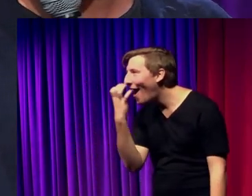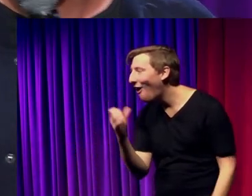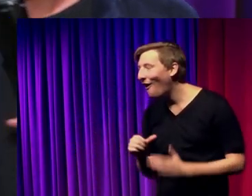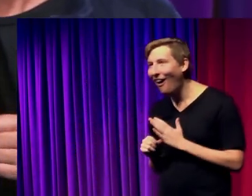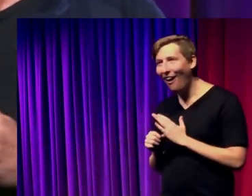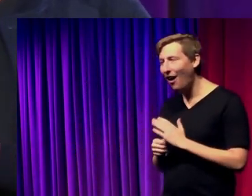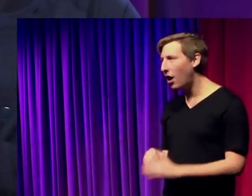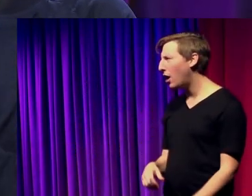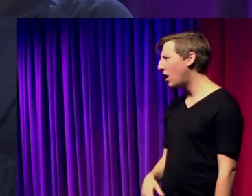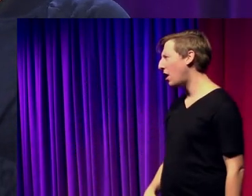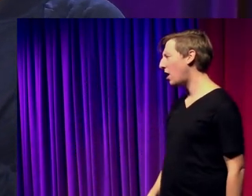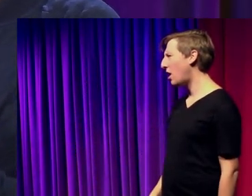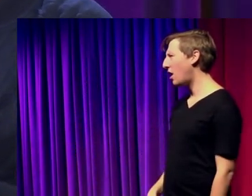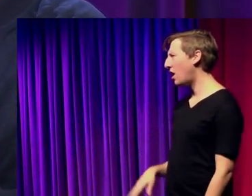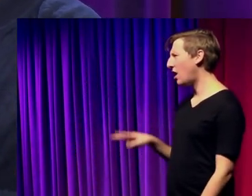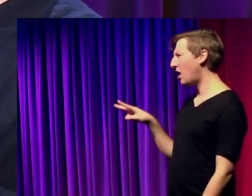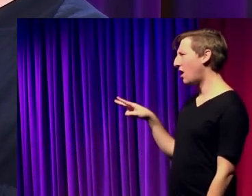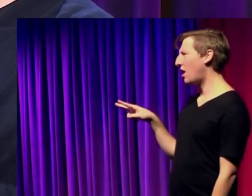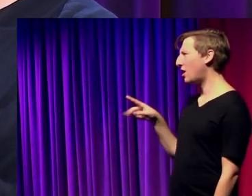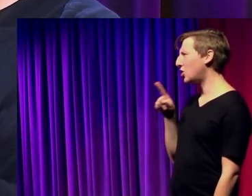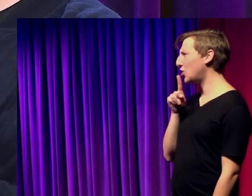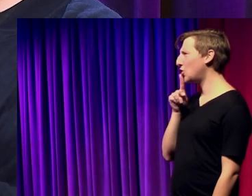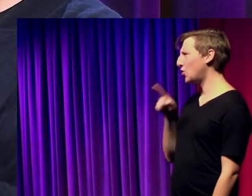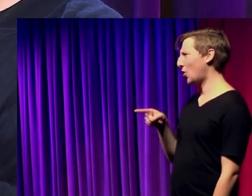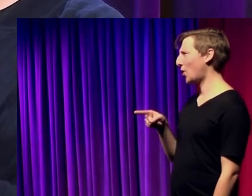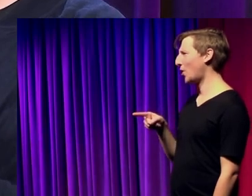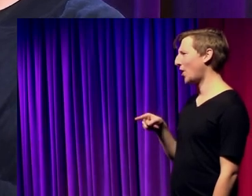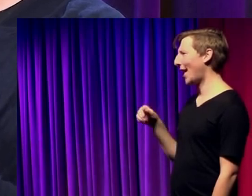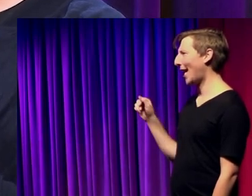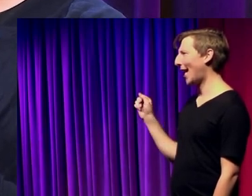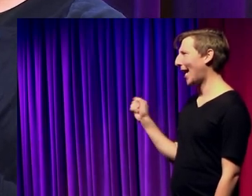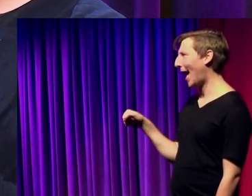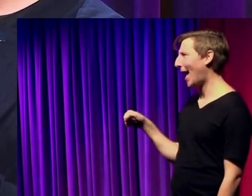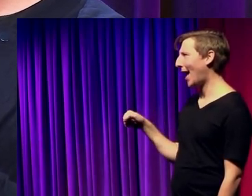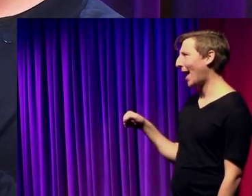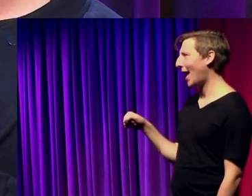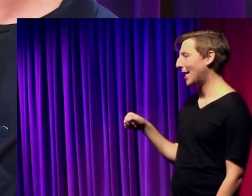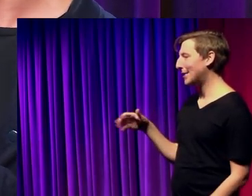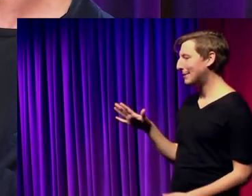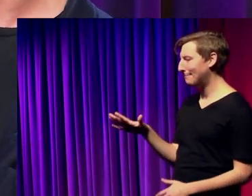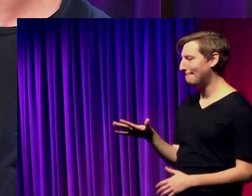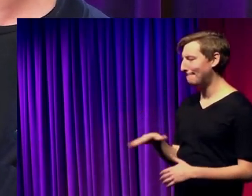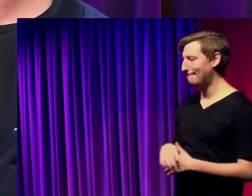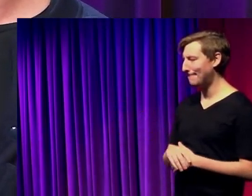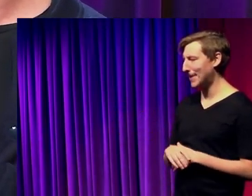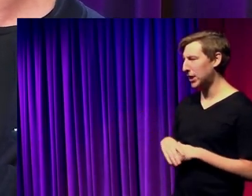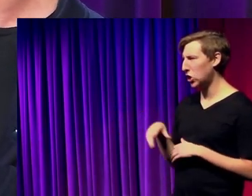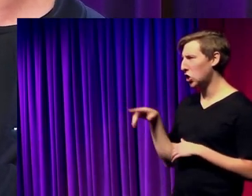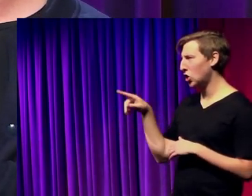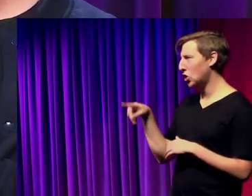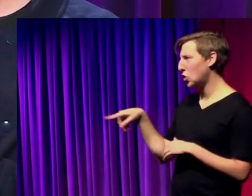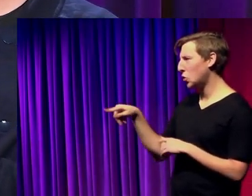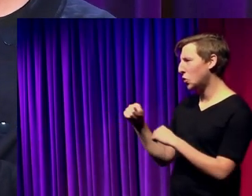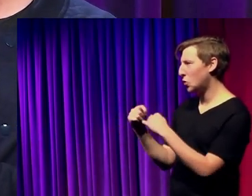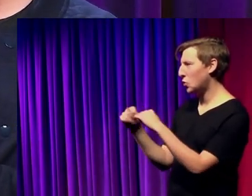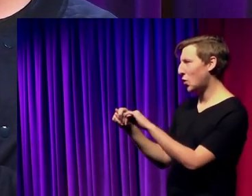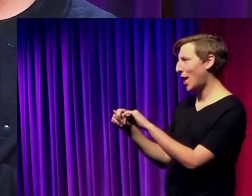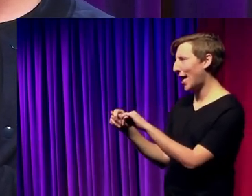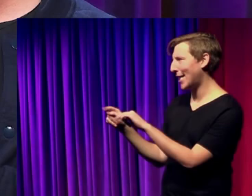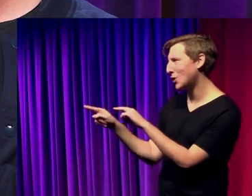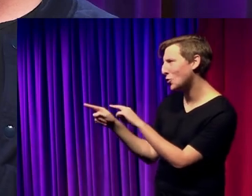And I'm like, sure, yeah. But I think that you're trying to make this into like